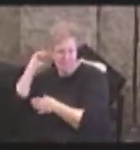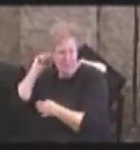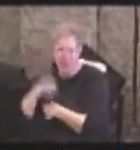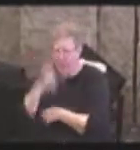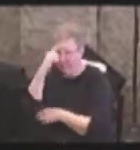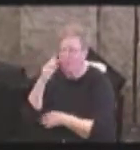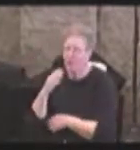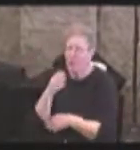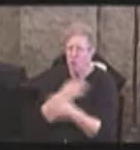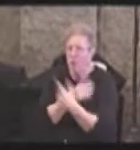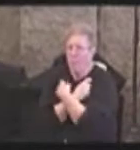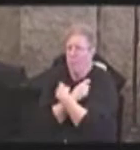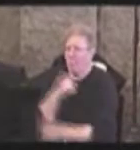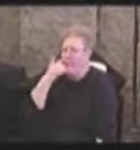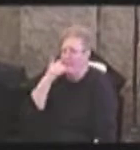you have to pick it up.